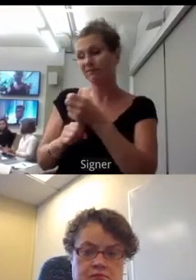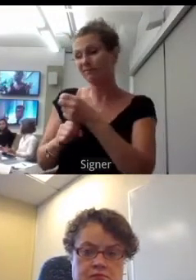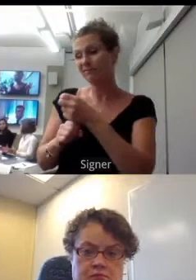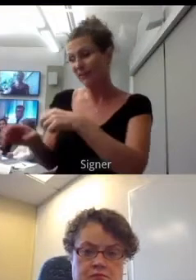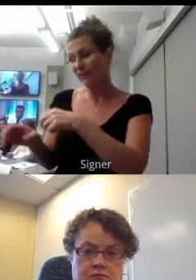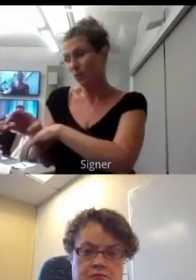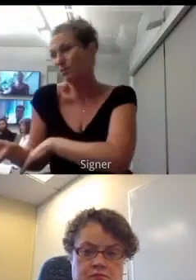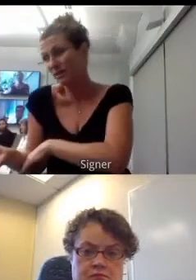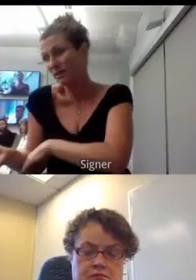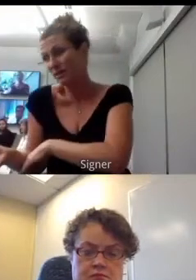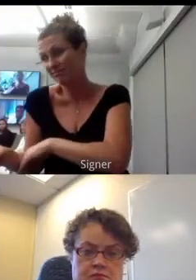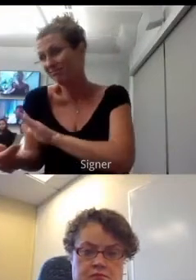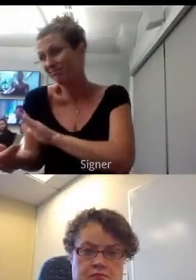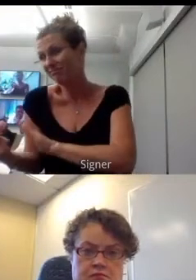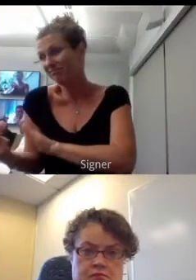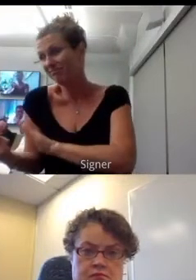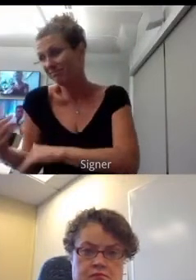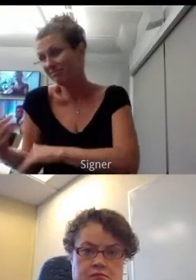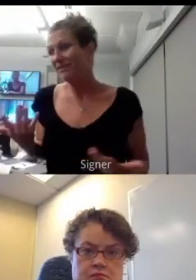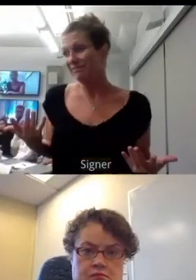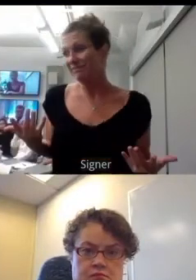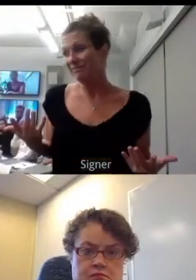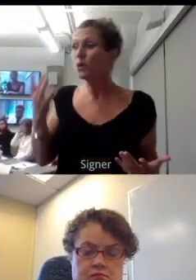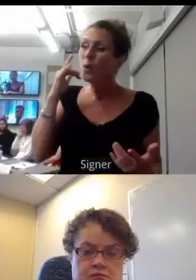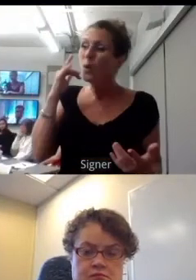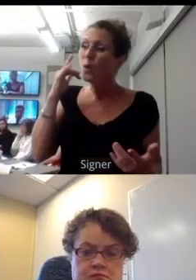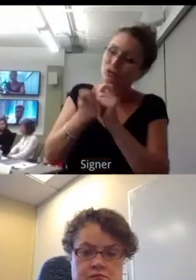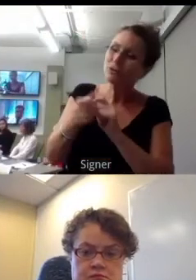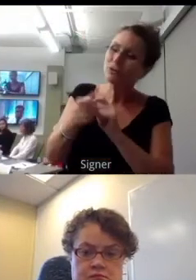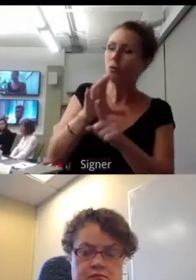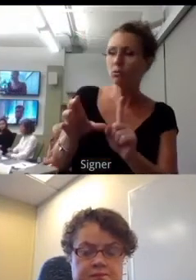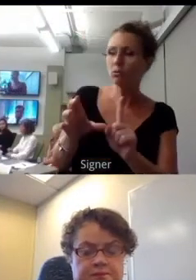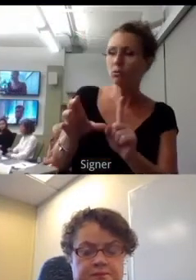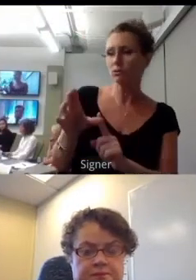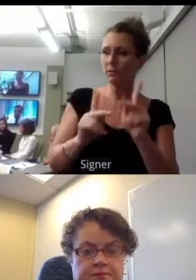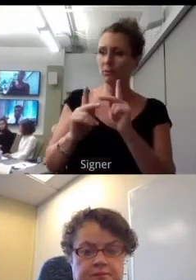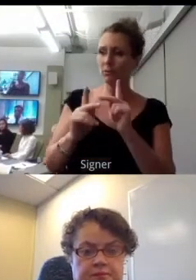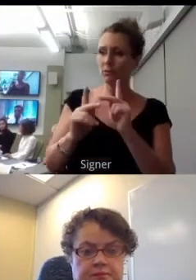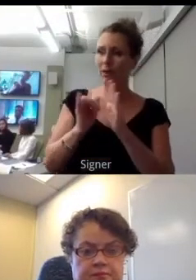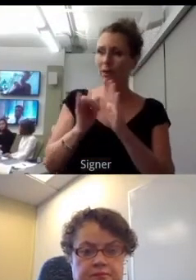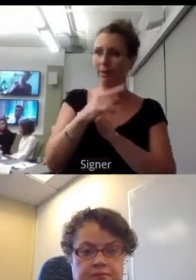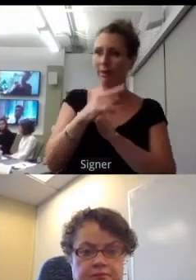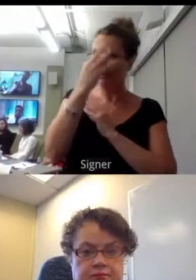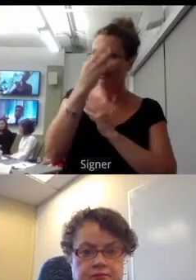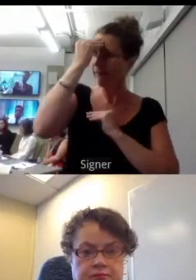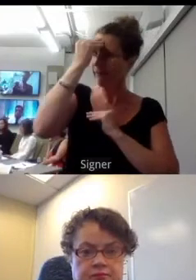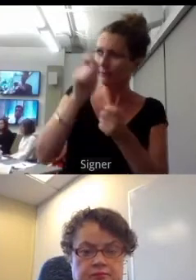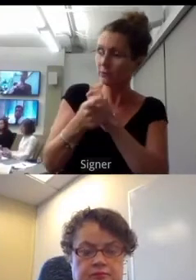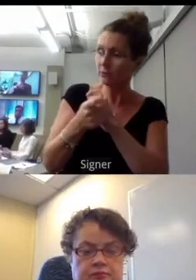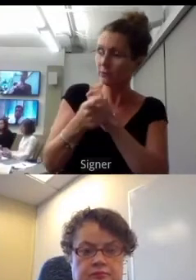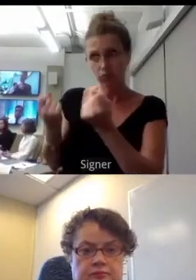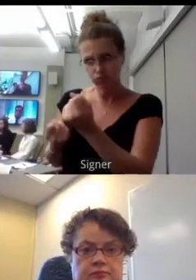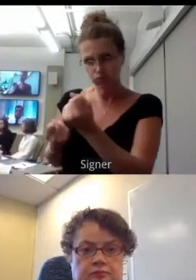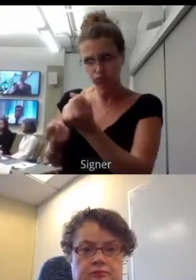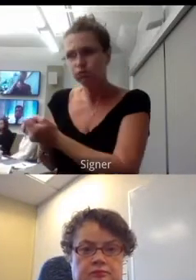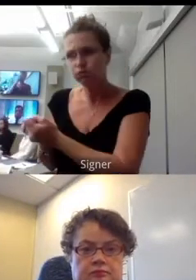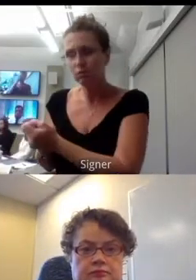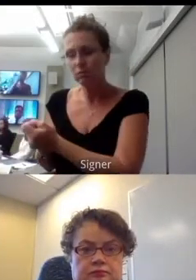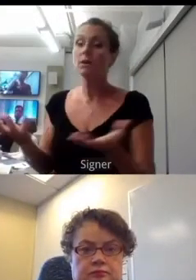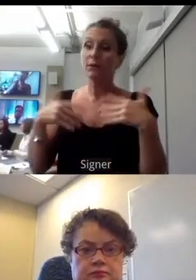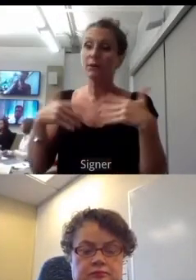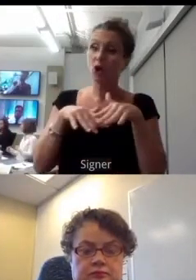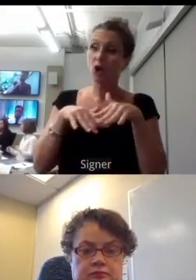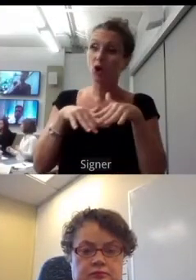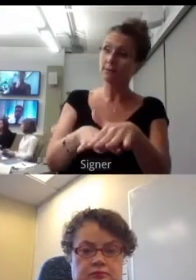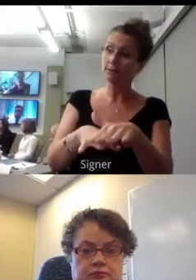cultural change that I think we all need. So I really support that. And then the harmonization point, again, just trying to figure out how to make